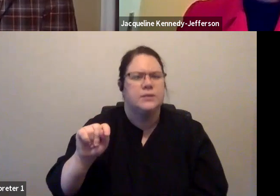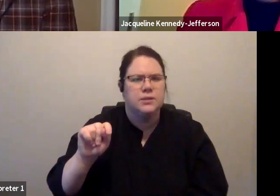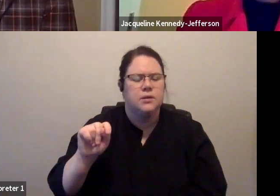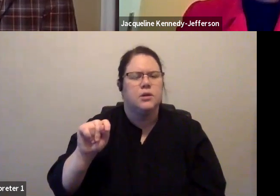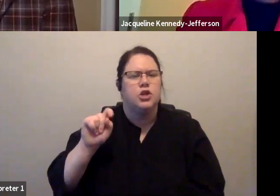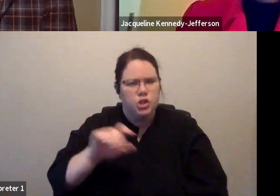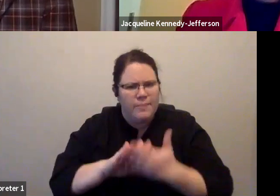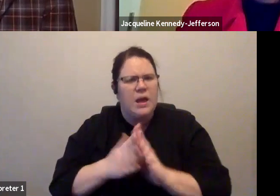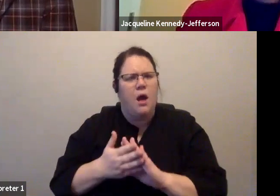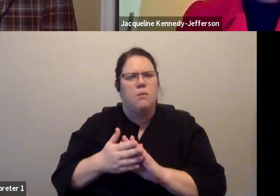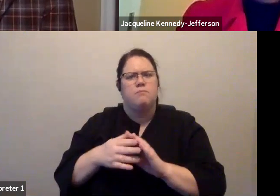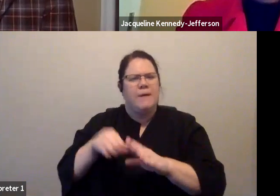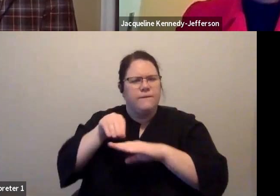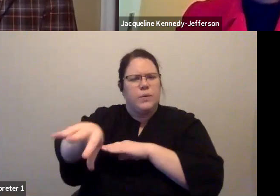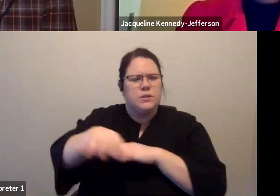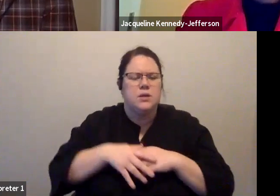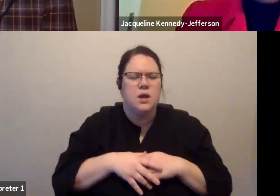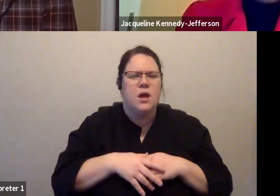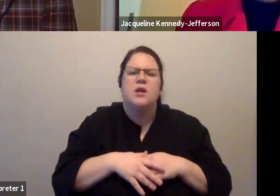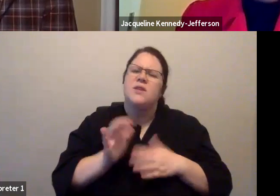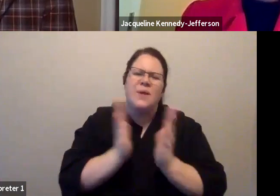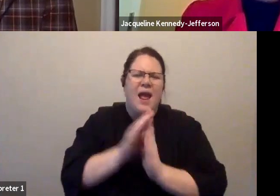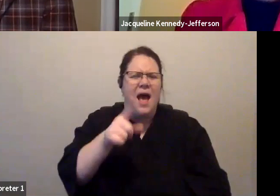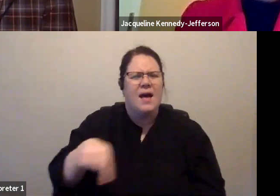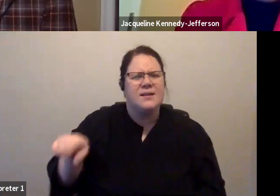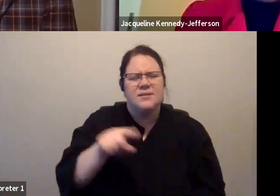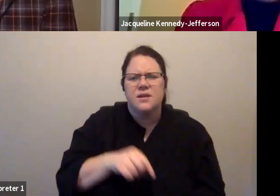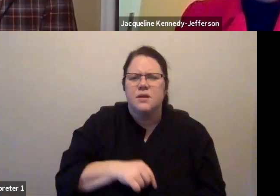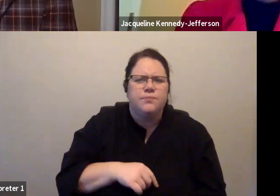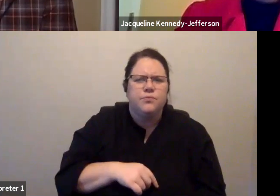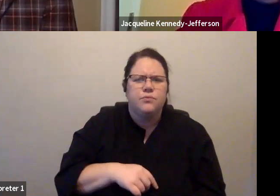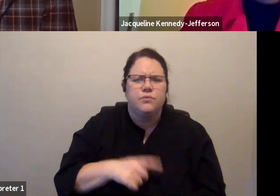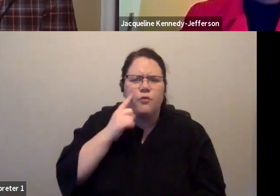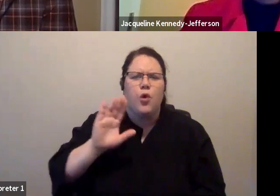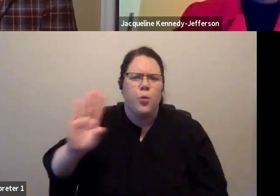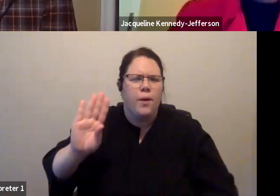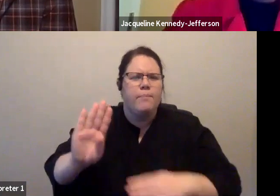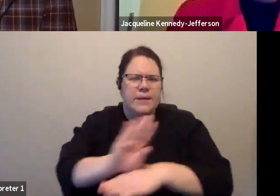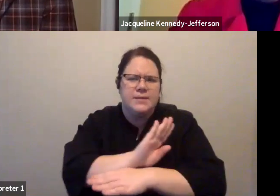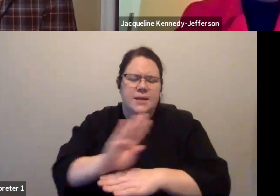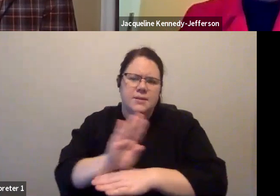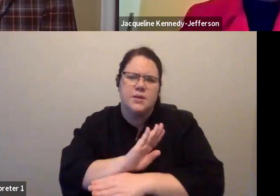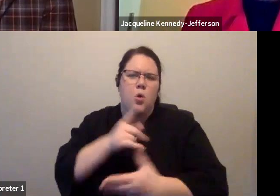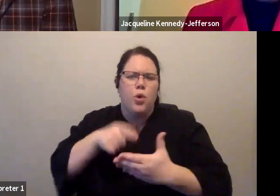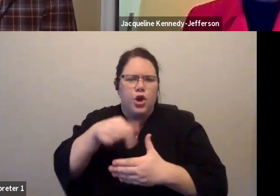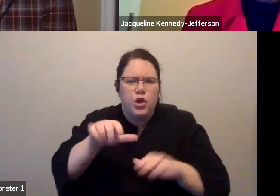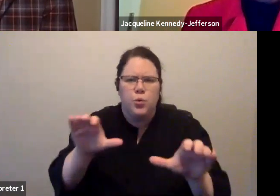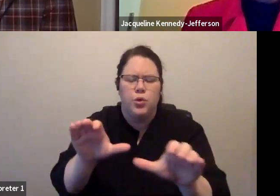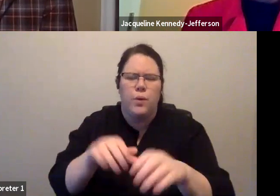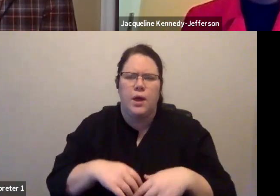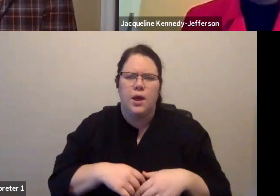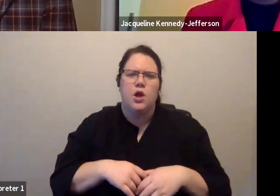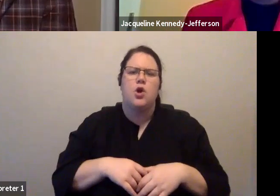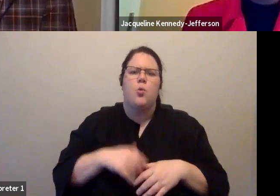would love to hear from you. What stakes in the ground are you putting out there for your organization? Hearing about the integration